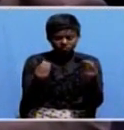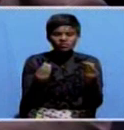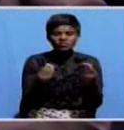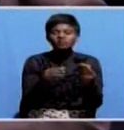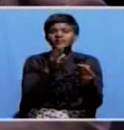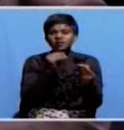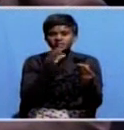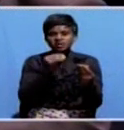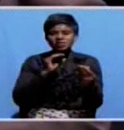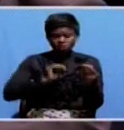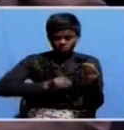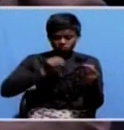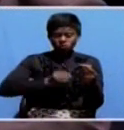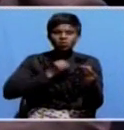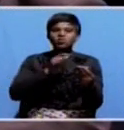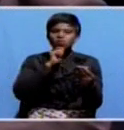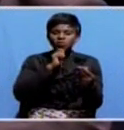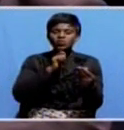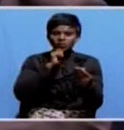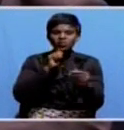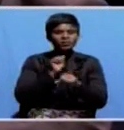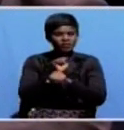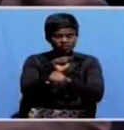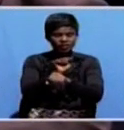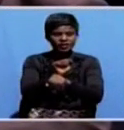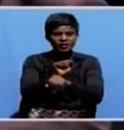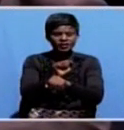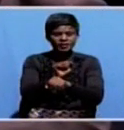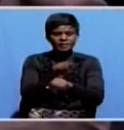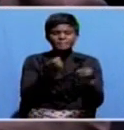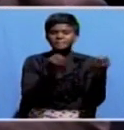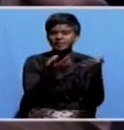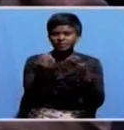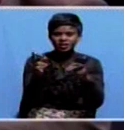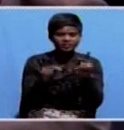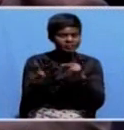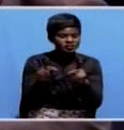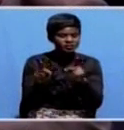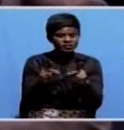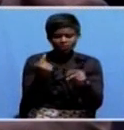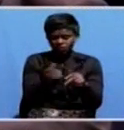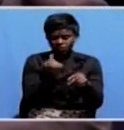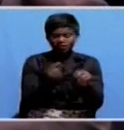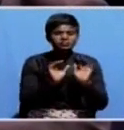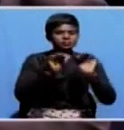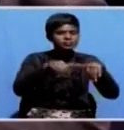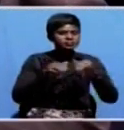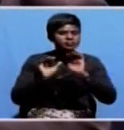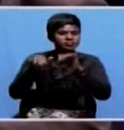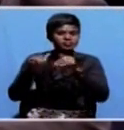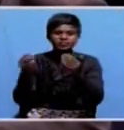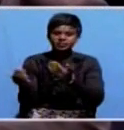Most of us really came to work here on foot or on minibuses. But